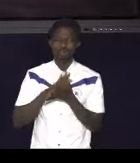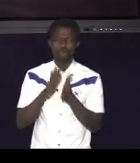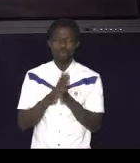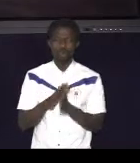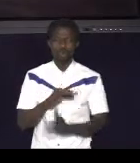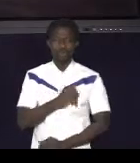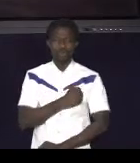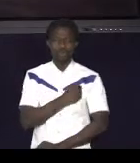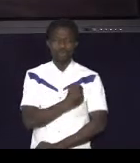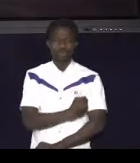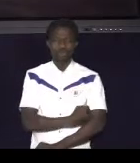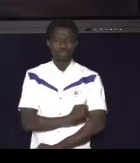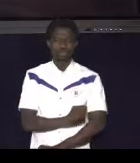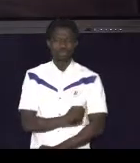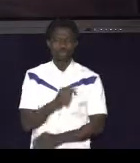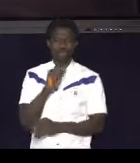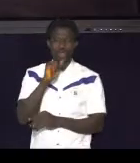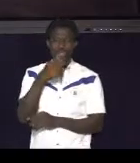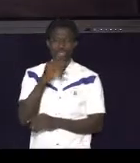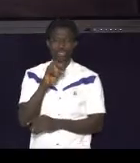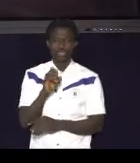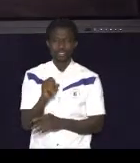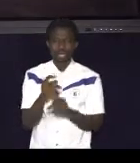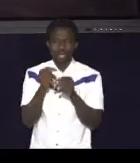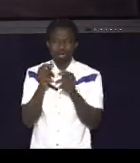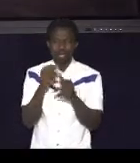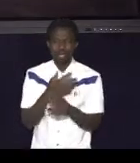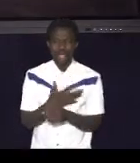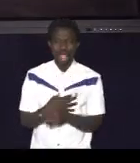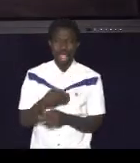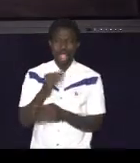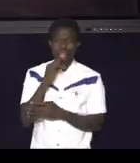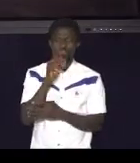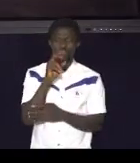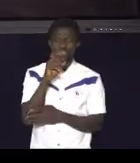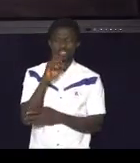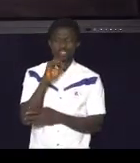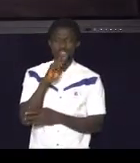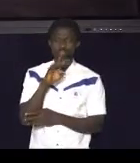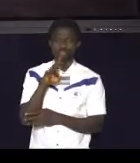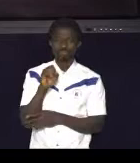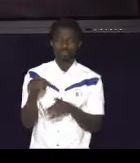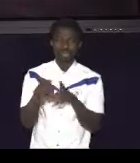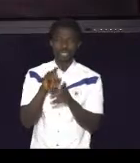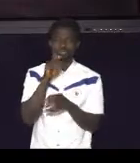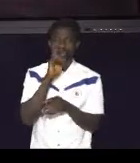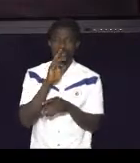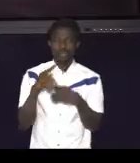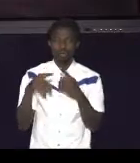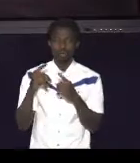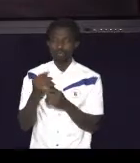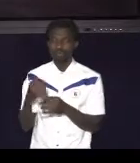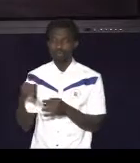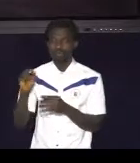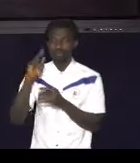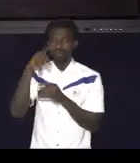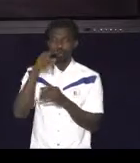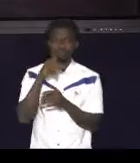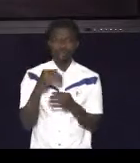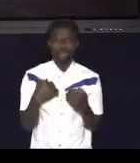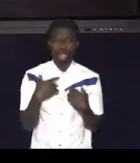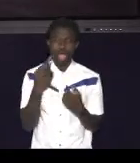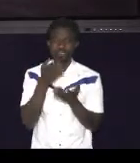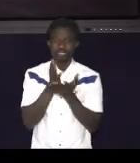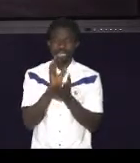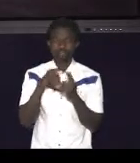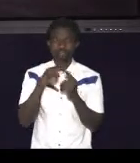strong, agile, quick, and flexible. As you are growing up, you have the